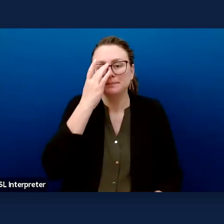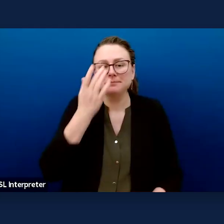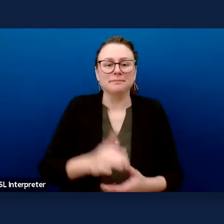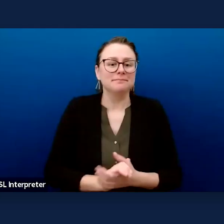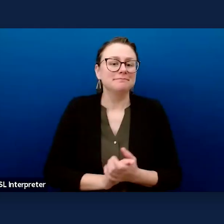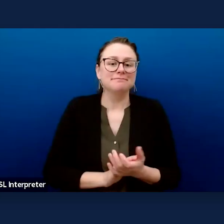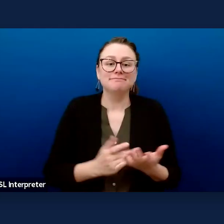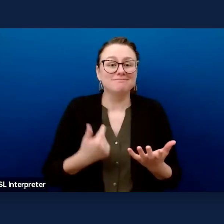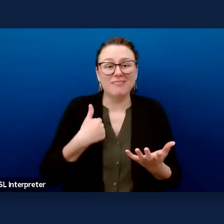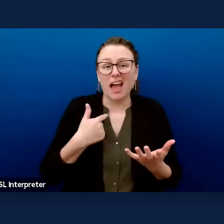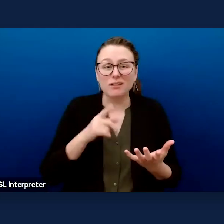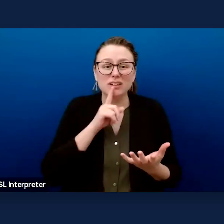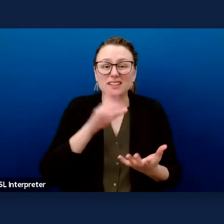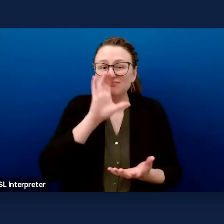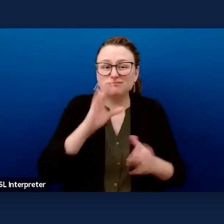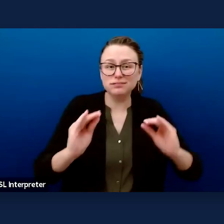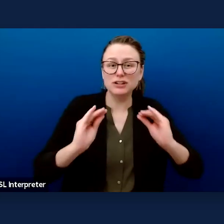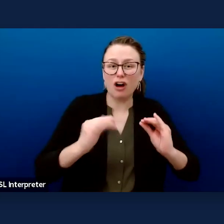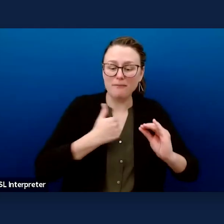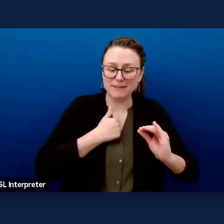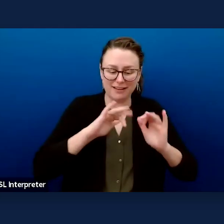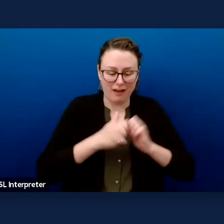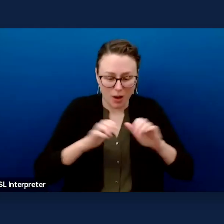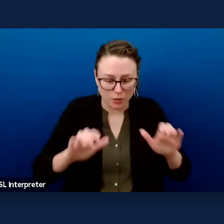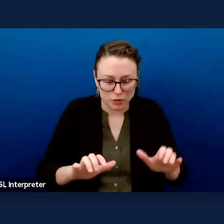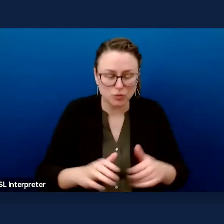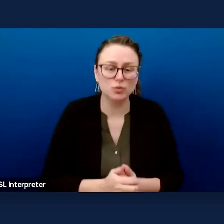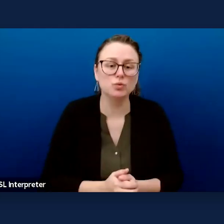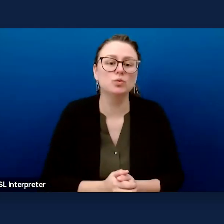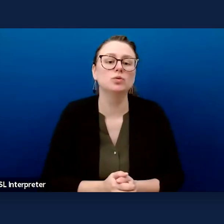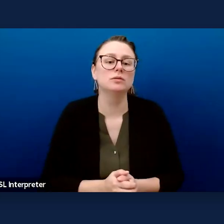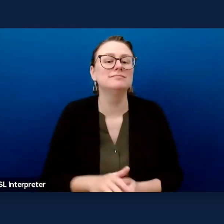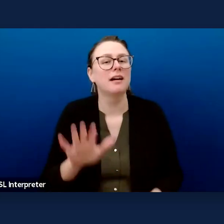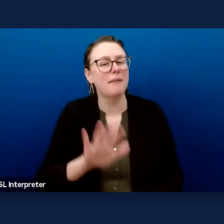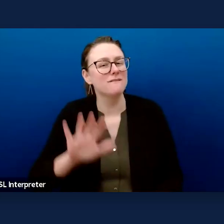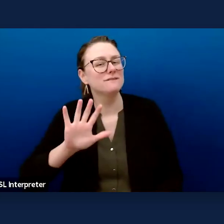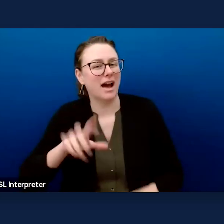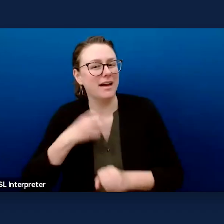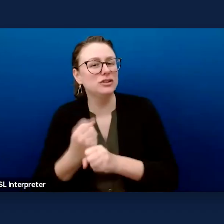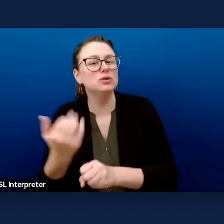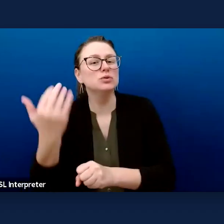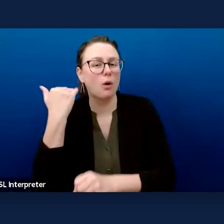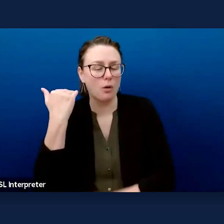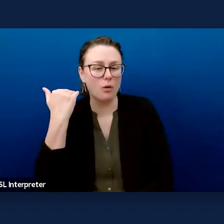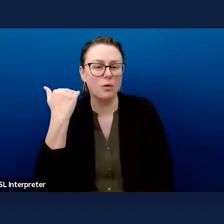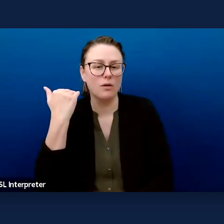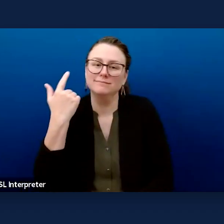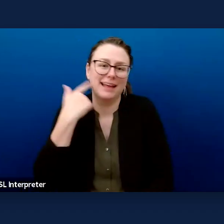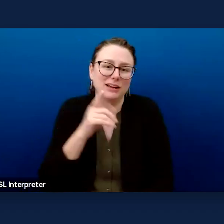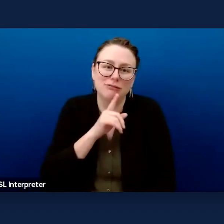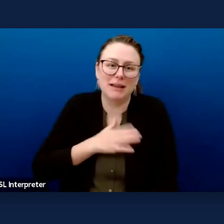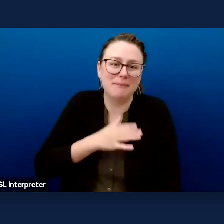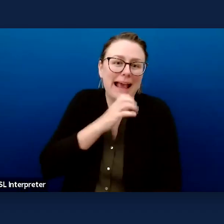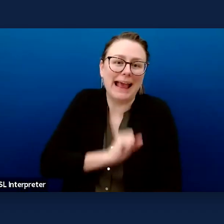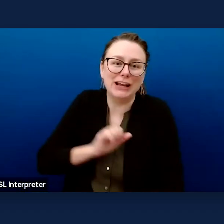kind of sought out myself on how to do. And then about 5 years ago, I think it was age caught up to